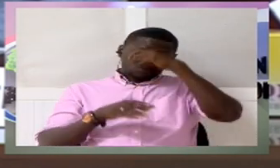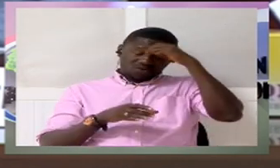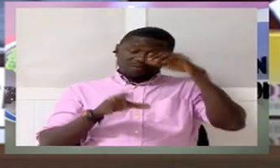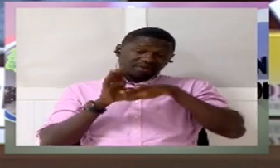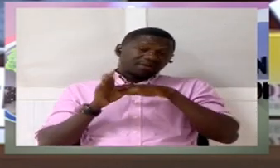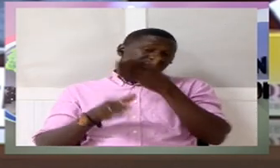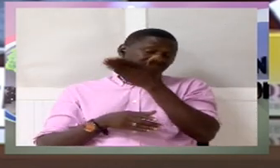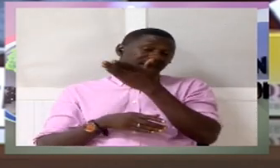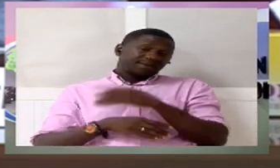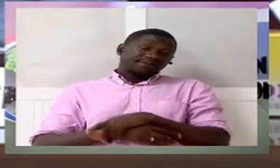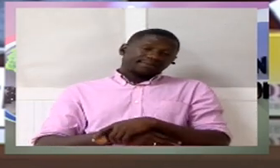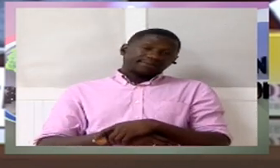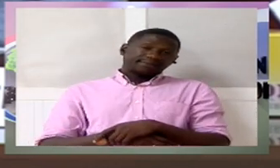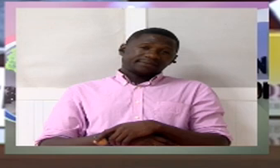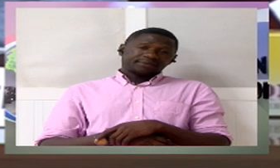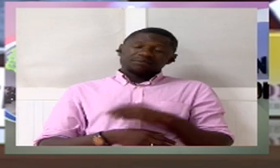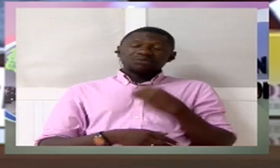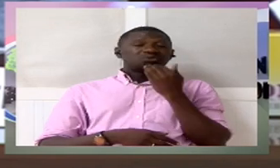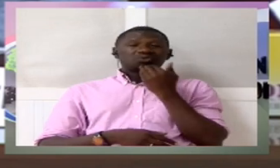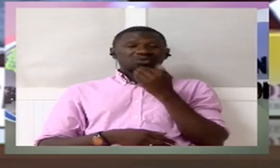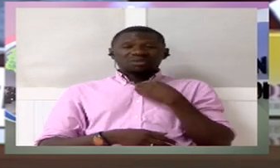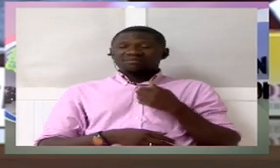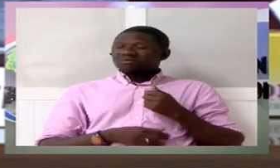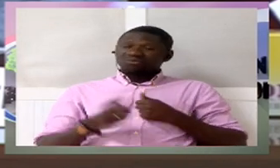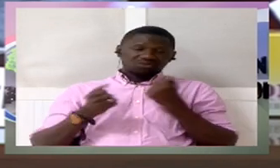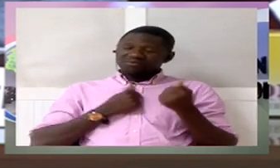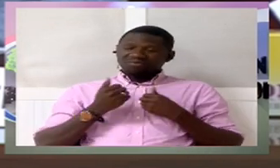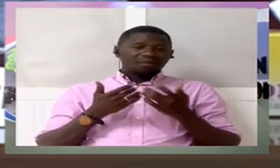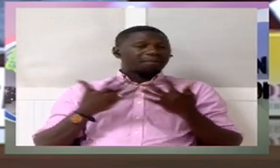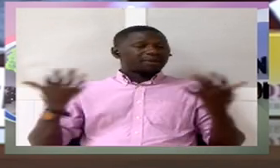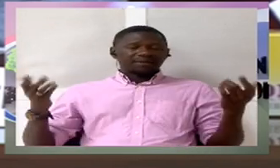hotel de pour do kulale menu beje. I'm sorry you had to endure so much.